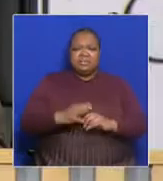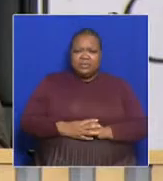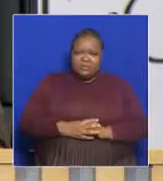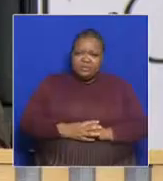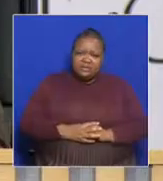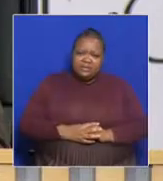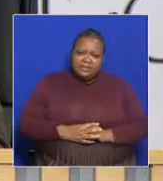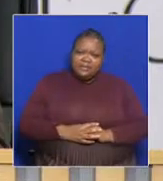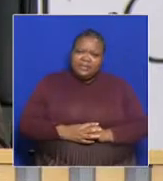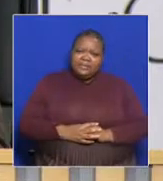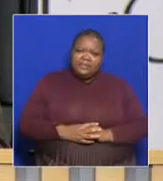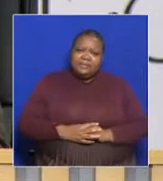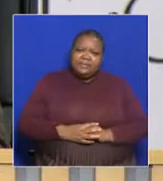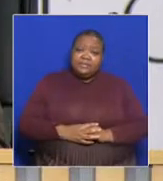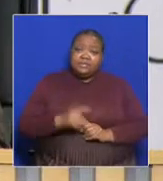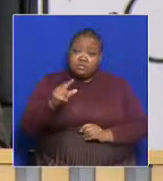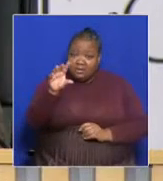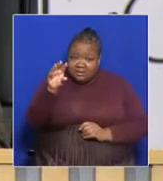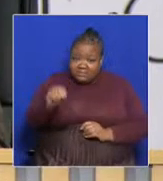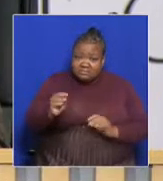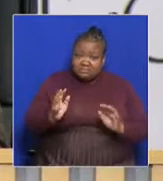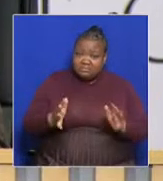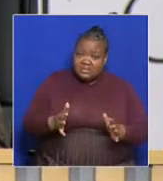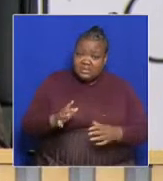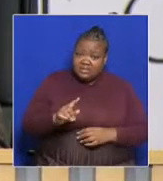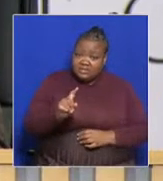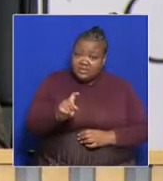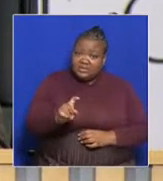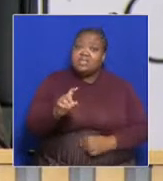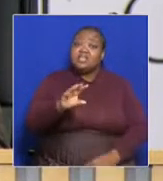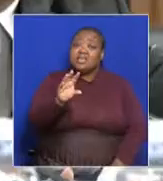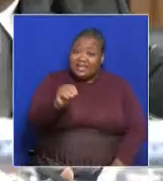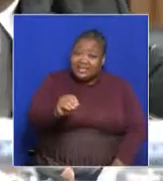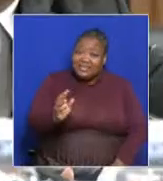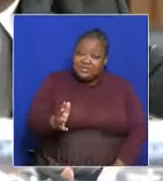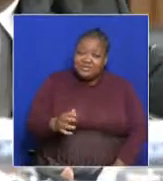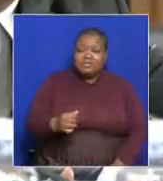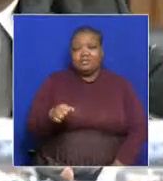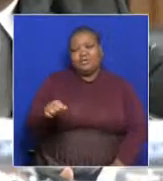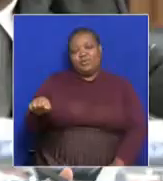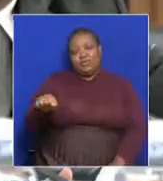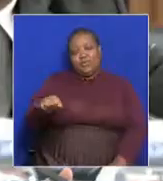Did you ask? Chair, Did you ask? No, I did not ask. So you assumed.